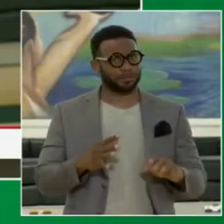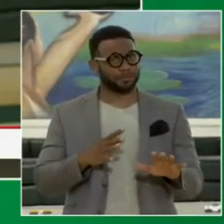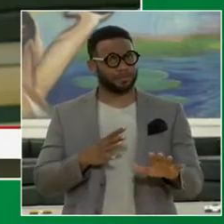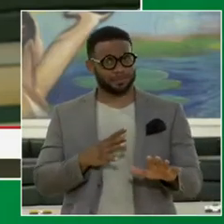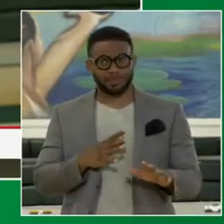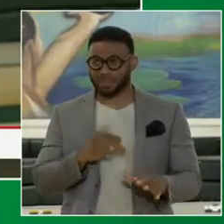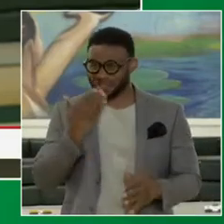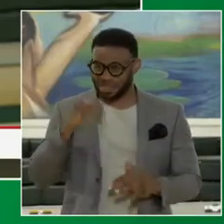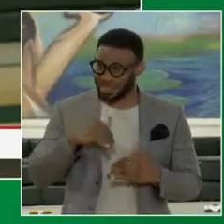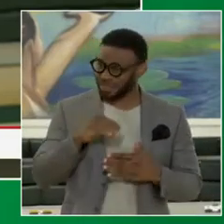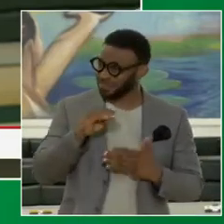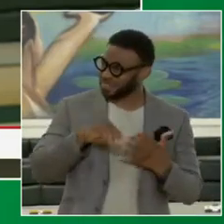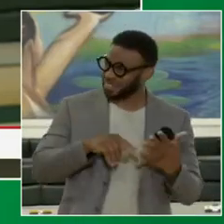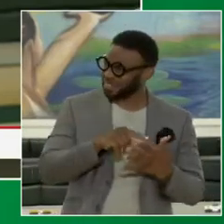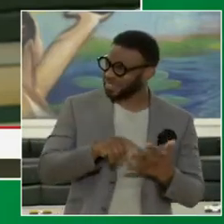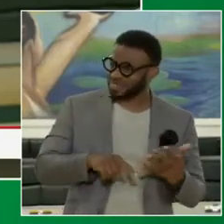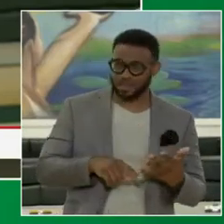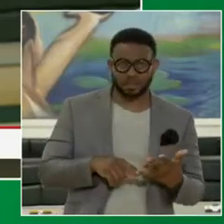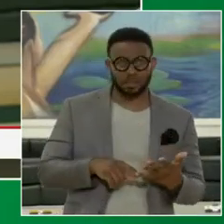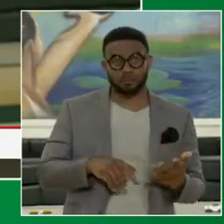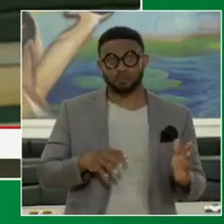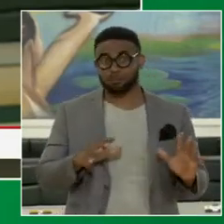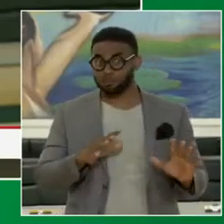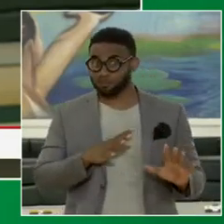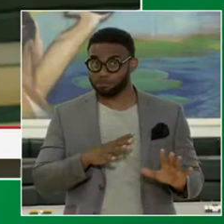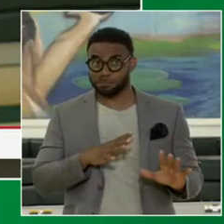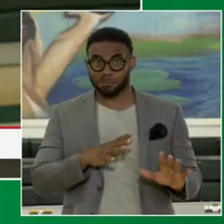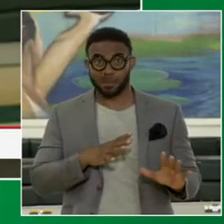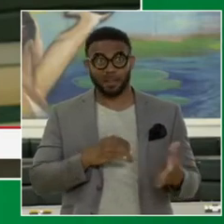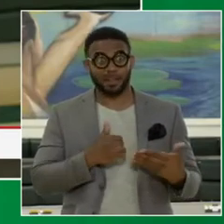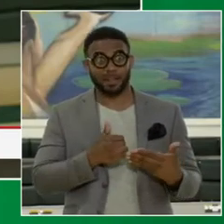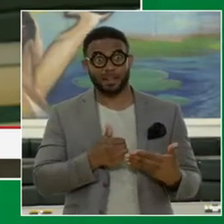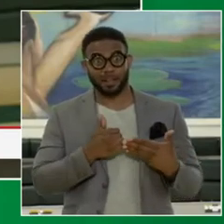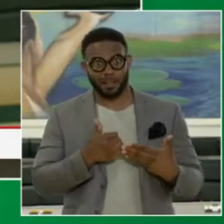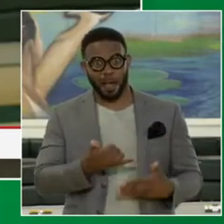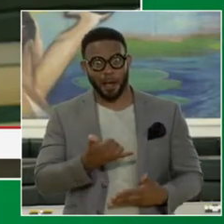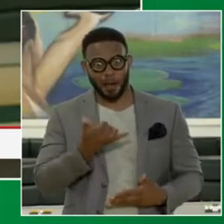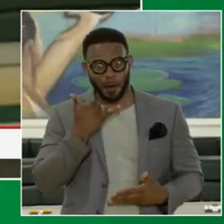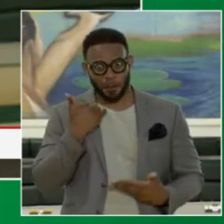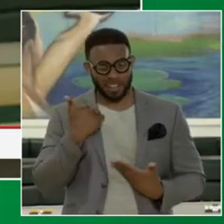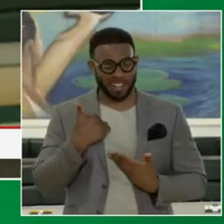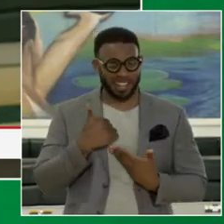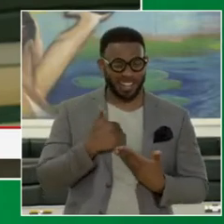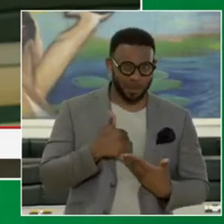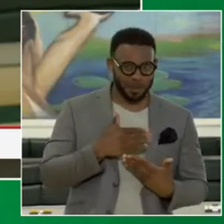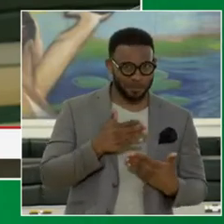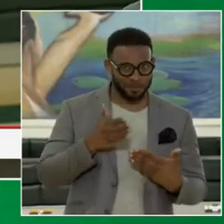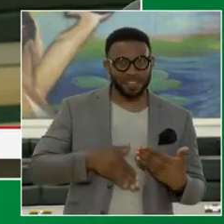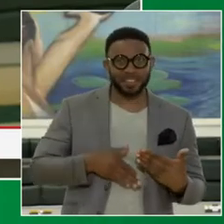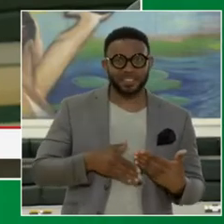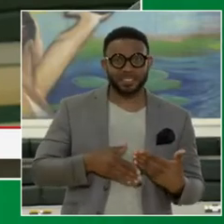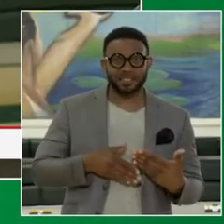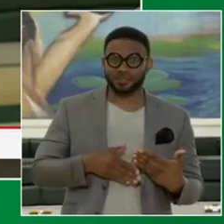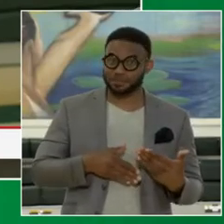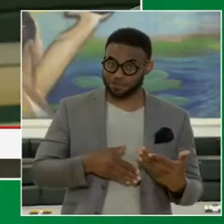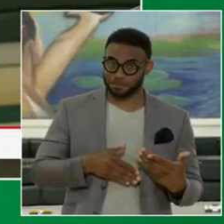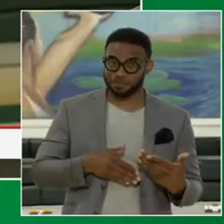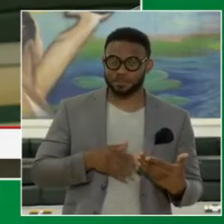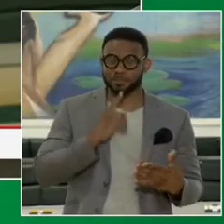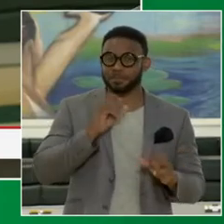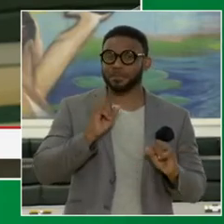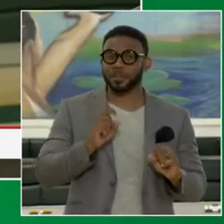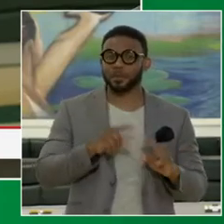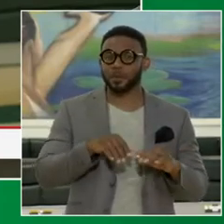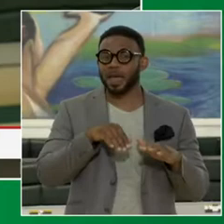written application, who is able to apply verbally and to describe what their project is going to be, and to be able